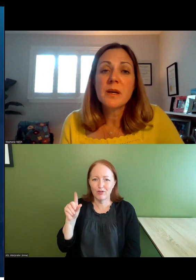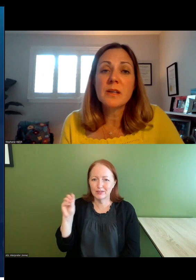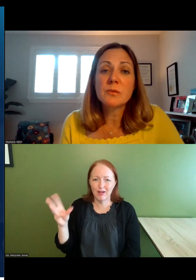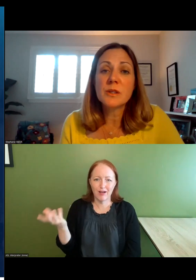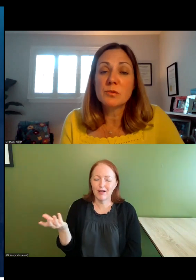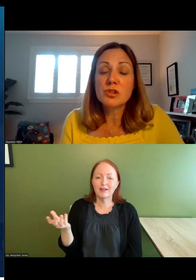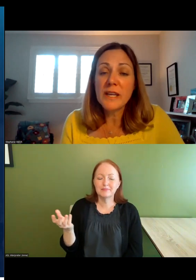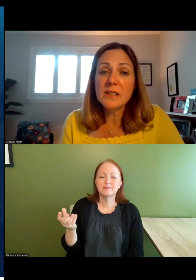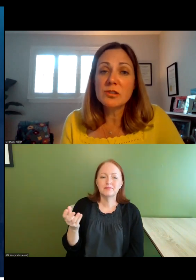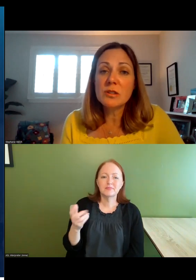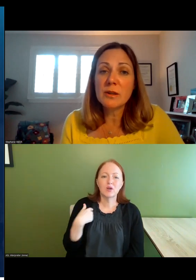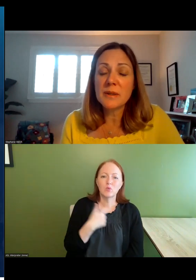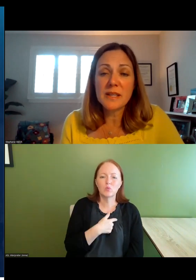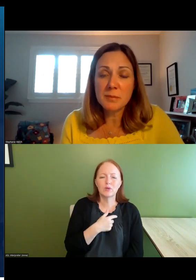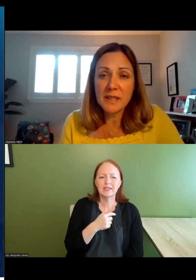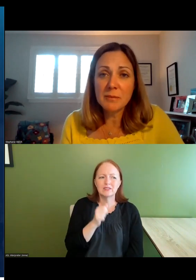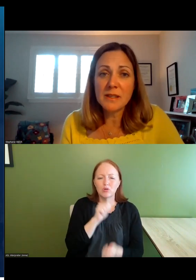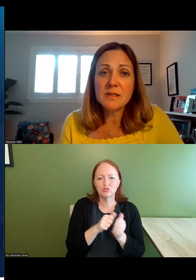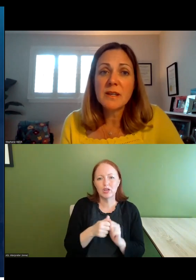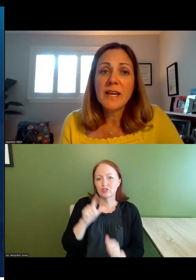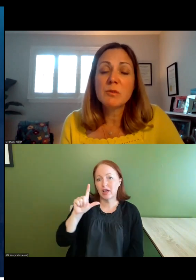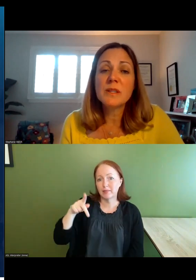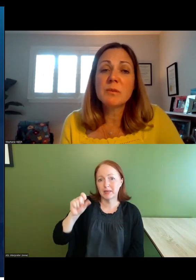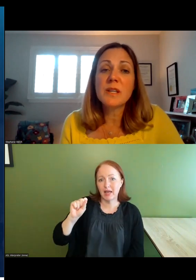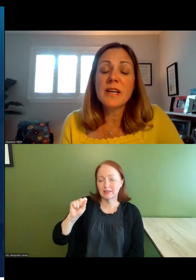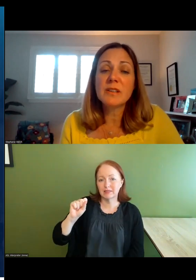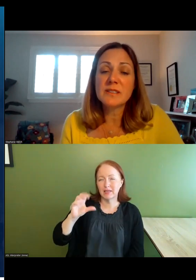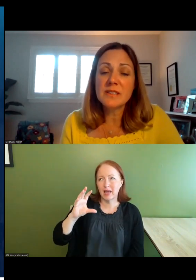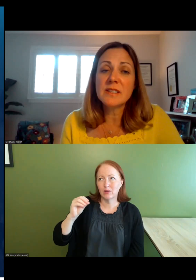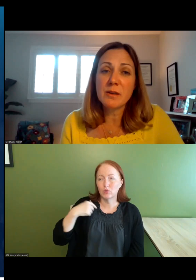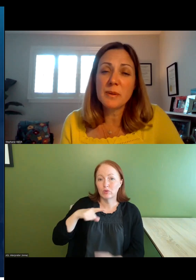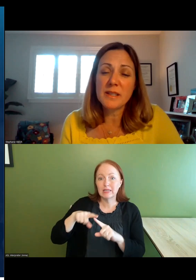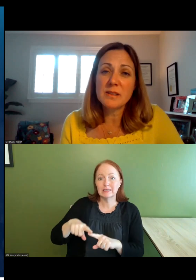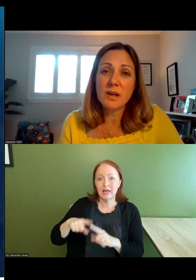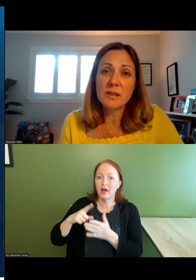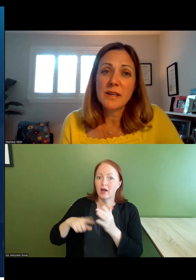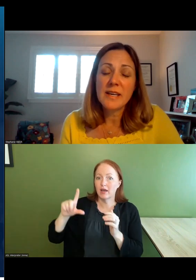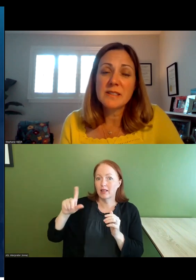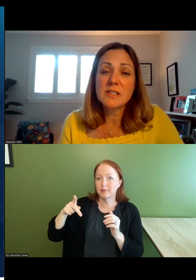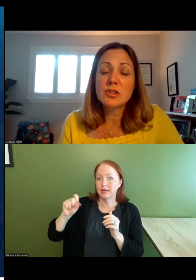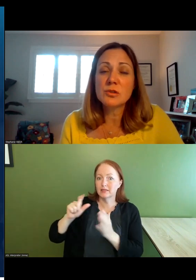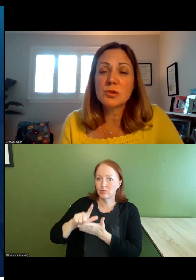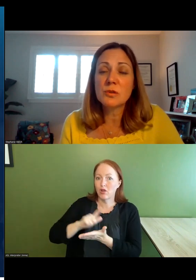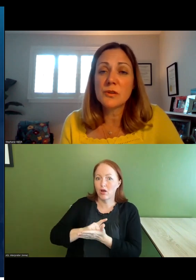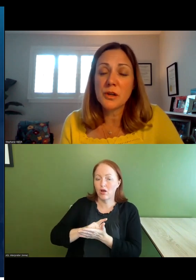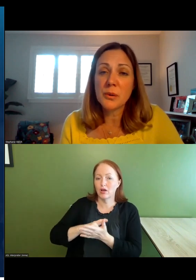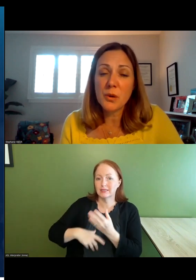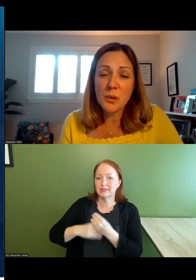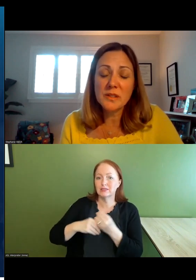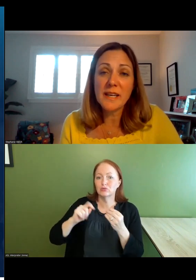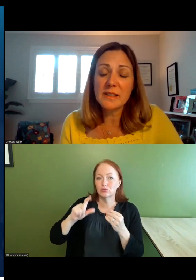actually, we don't change LPS by any means, and we really rely on existing LPS law as an additional tool